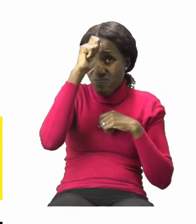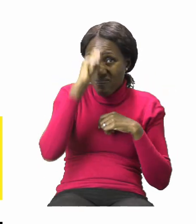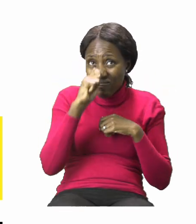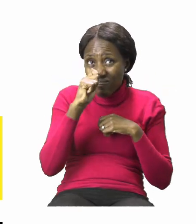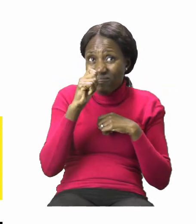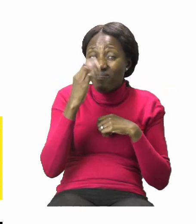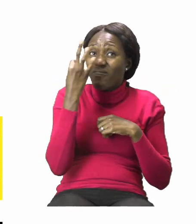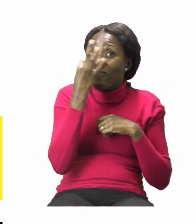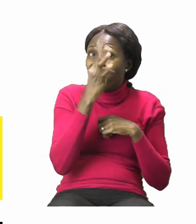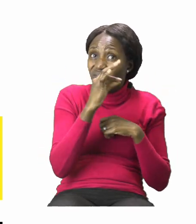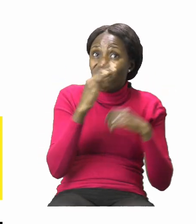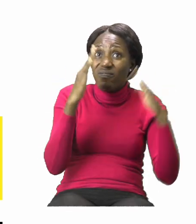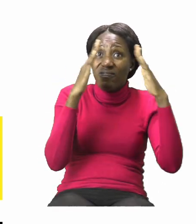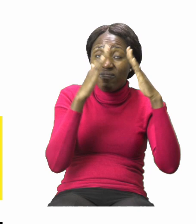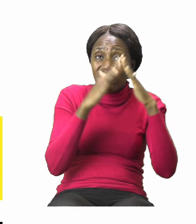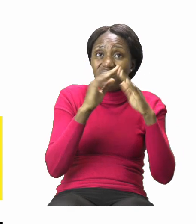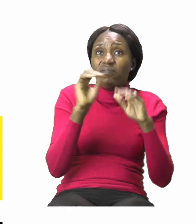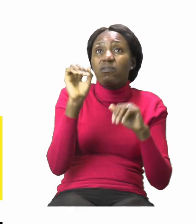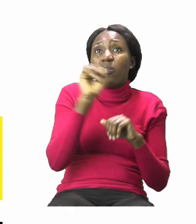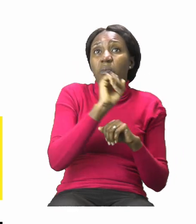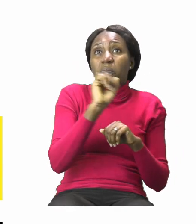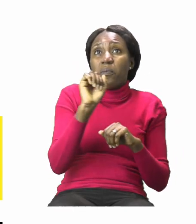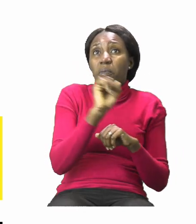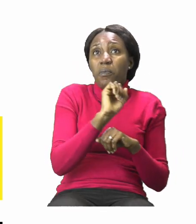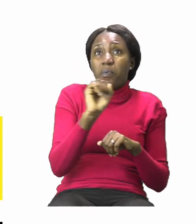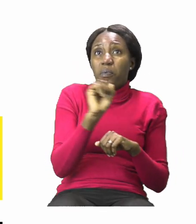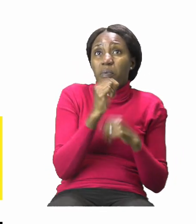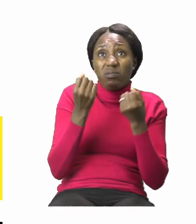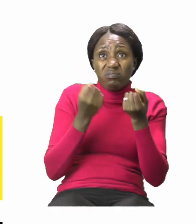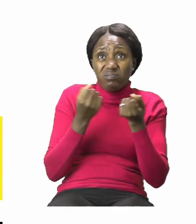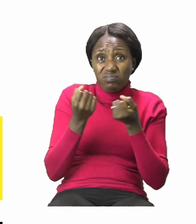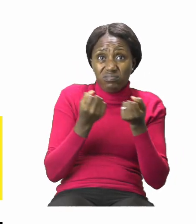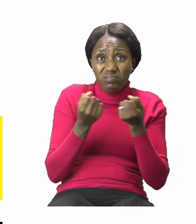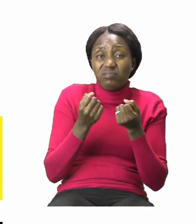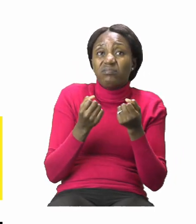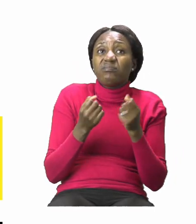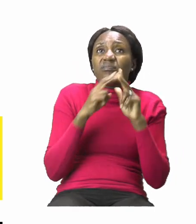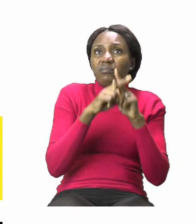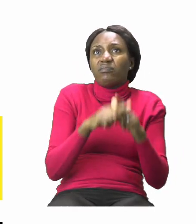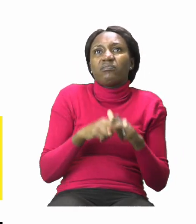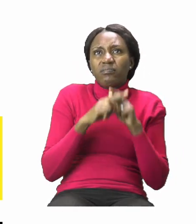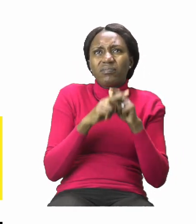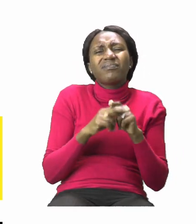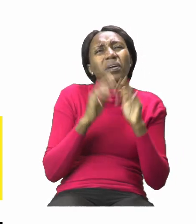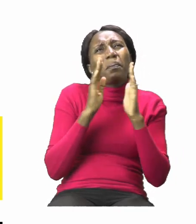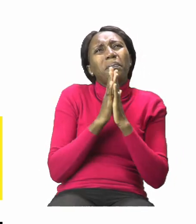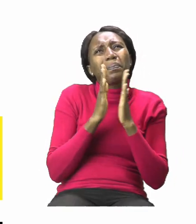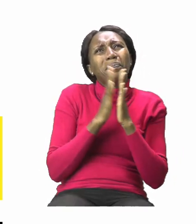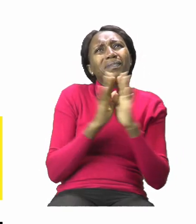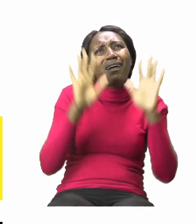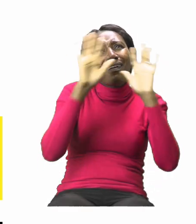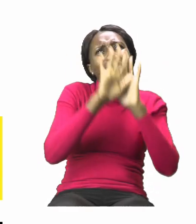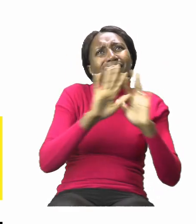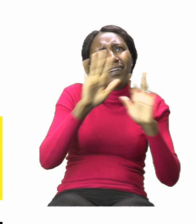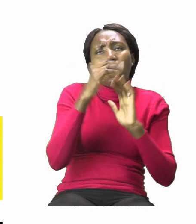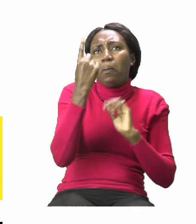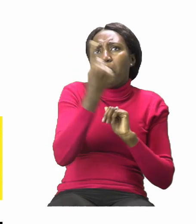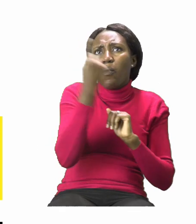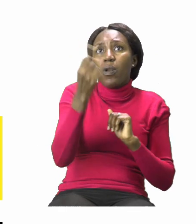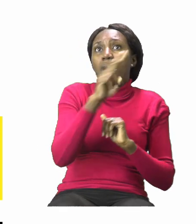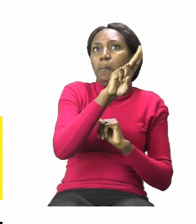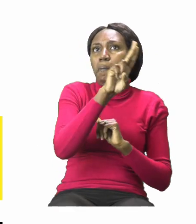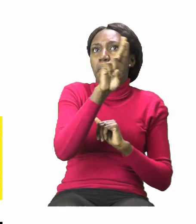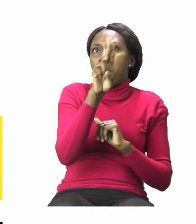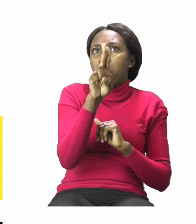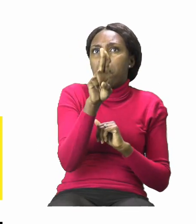Car. So remember, boys and girls, you are only going to color the things that have the